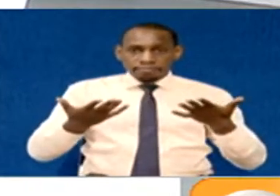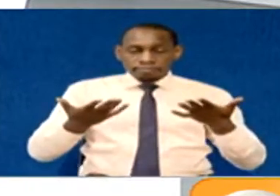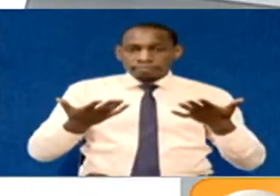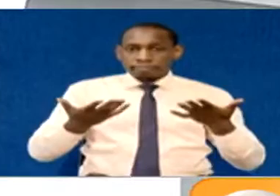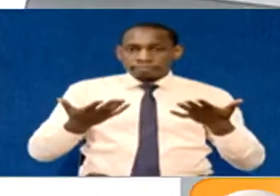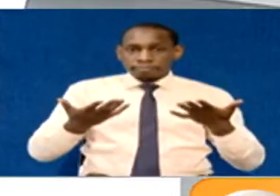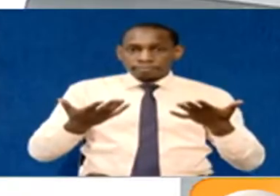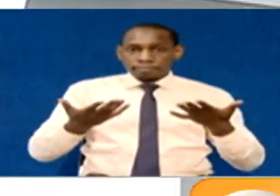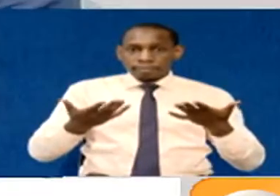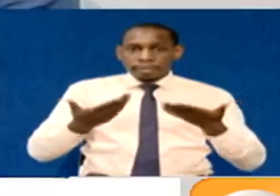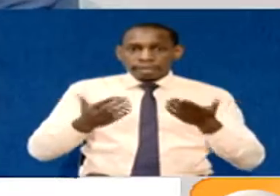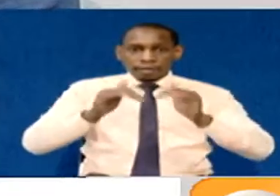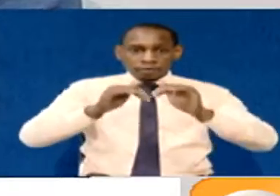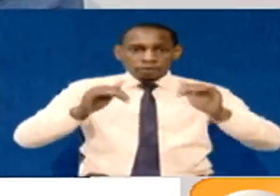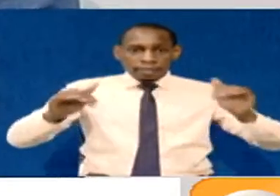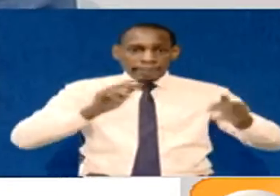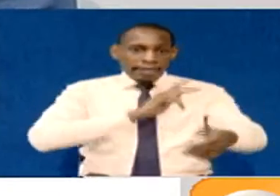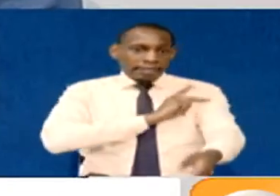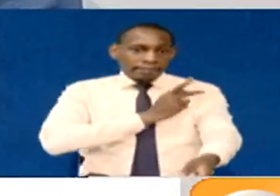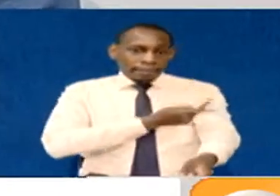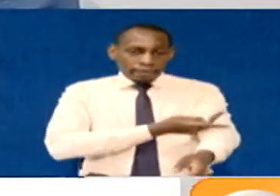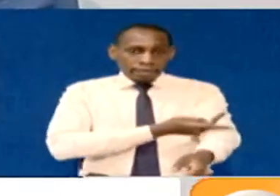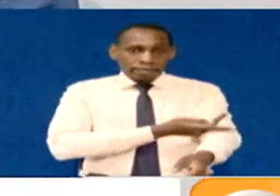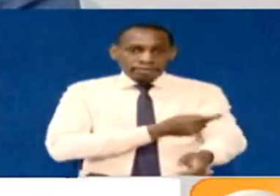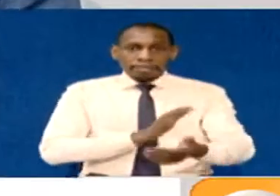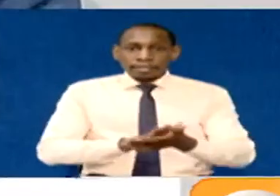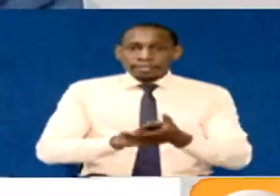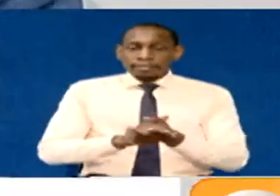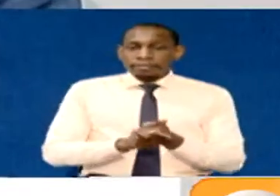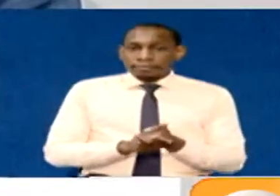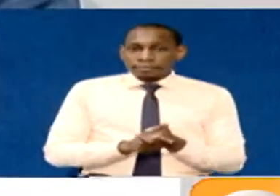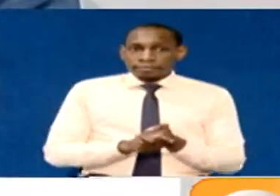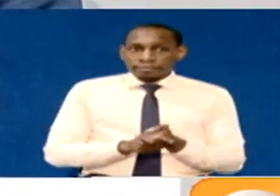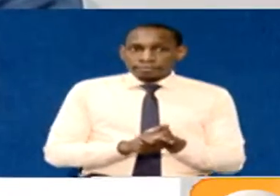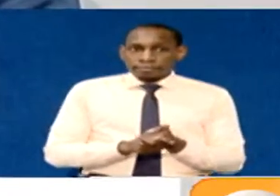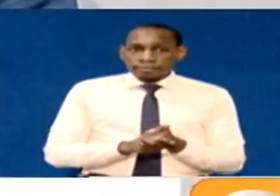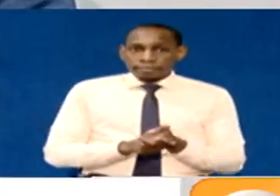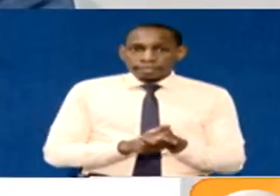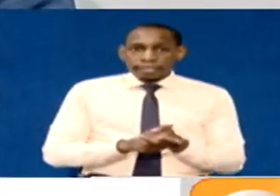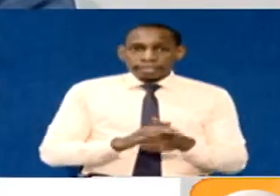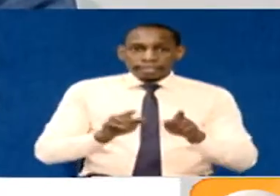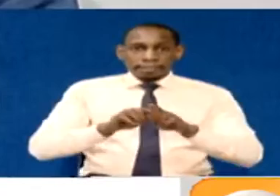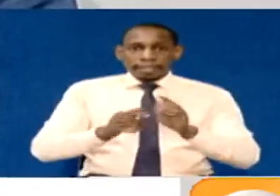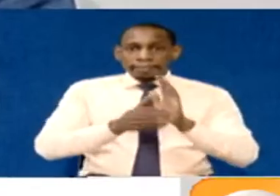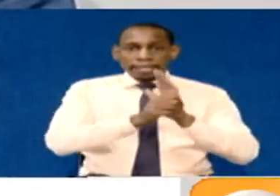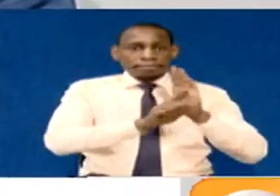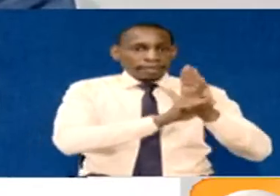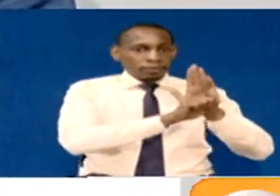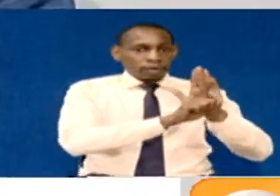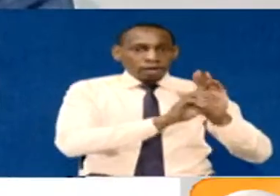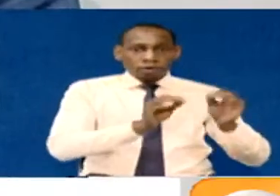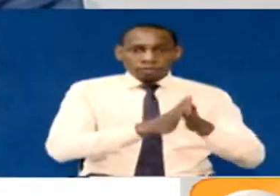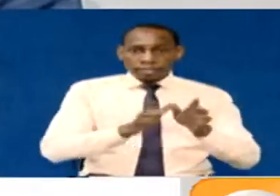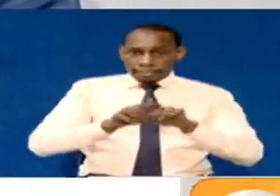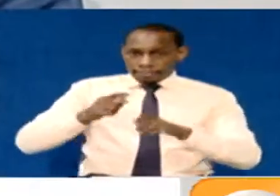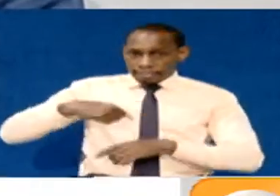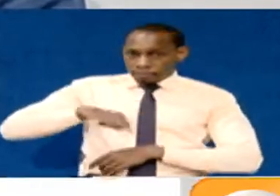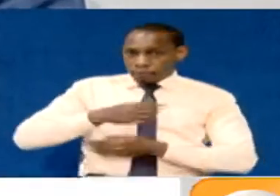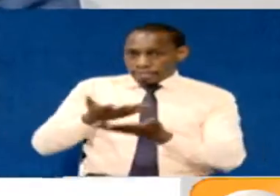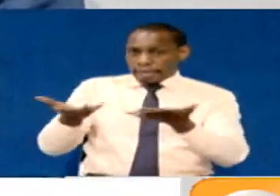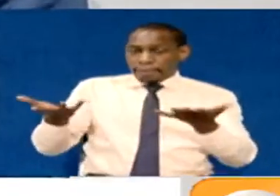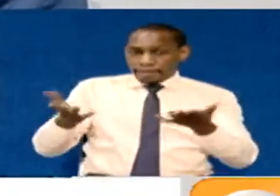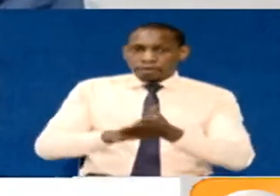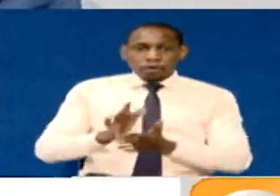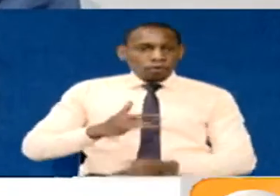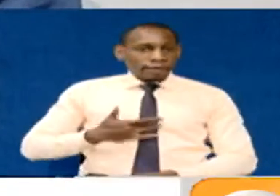the separation of powers as we know it, even for non-lawyerly minds like some of us have. You